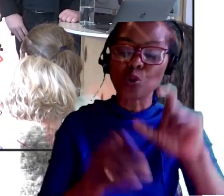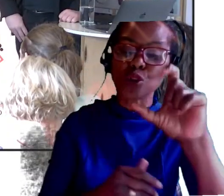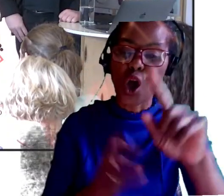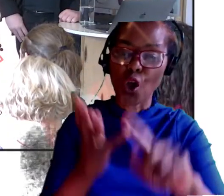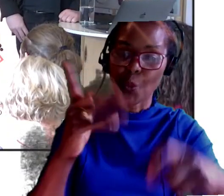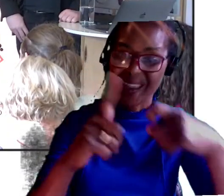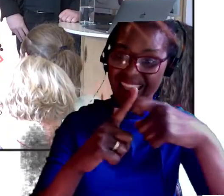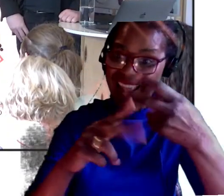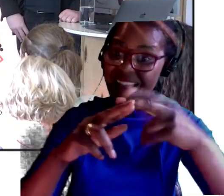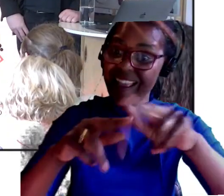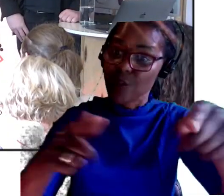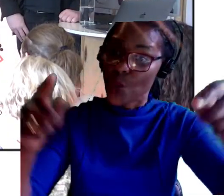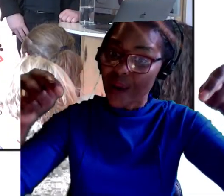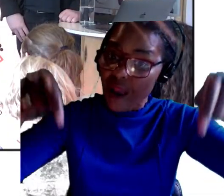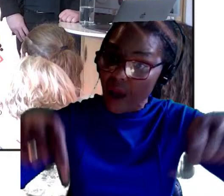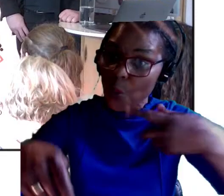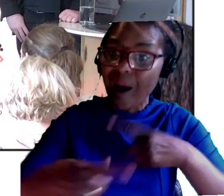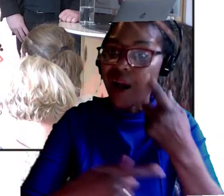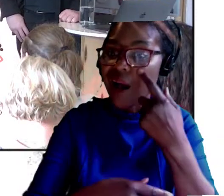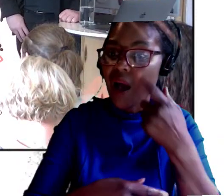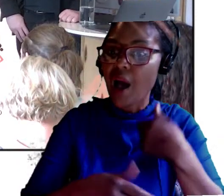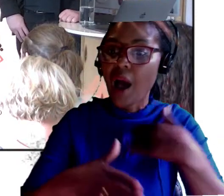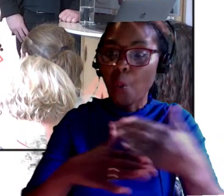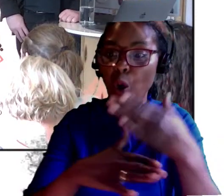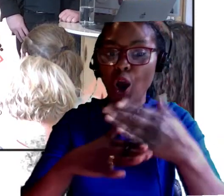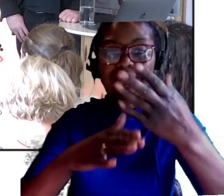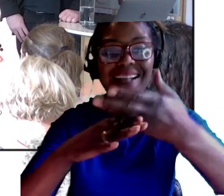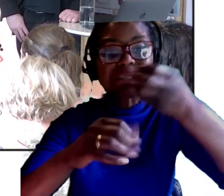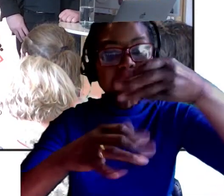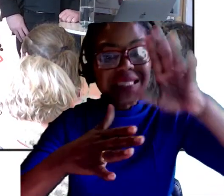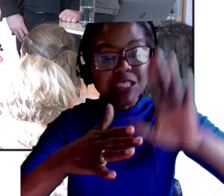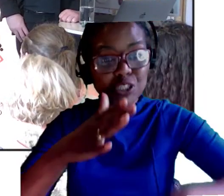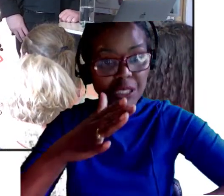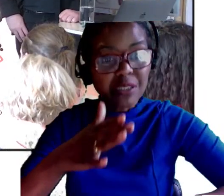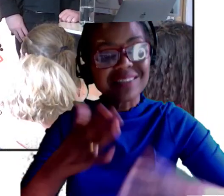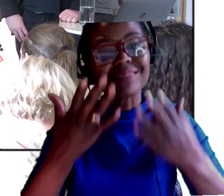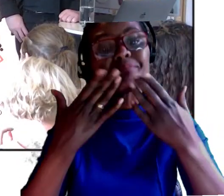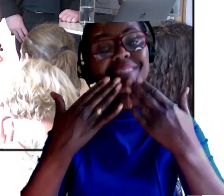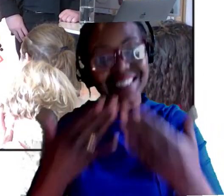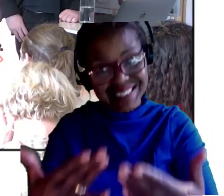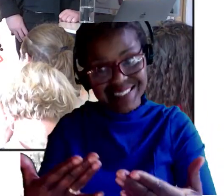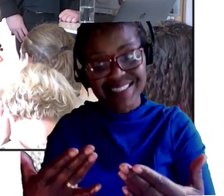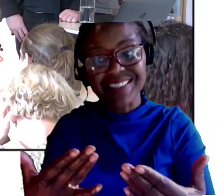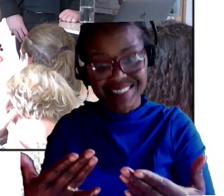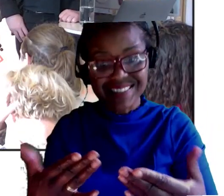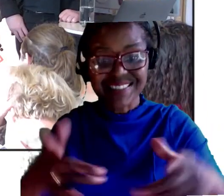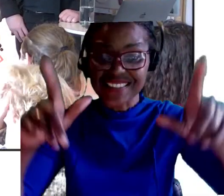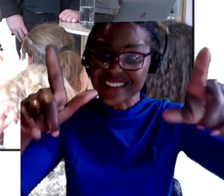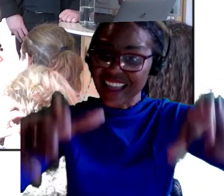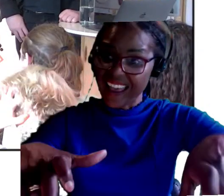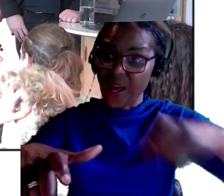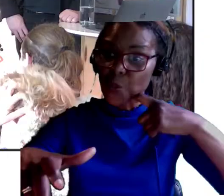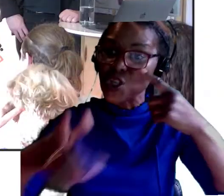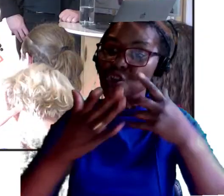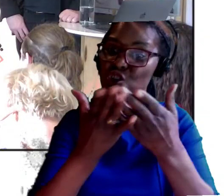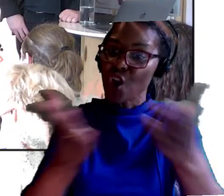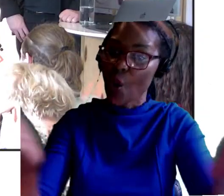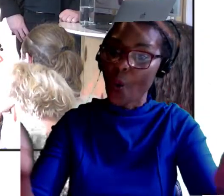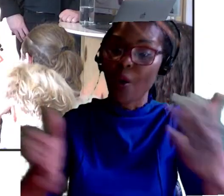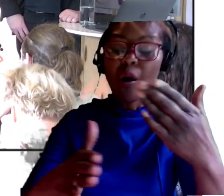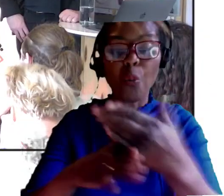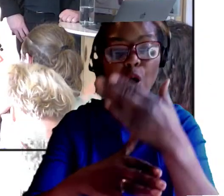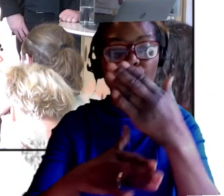would like to see some of the work that our work experience students have been getting up to, then please hang around. They'll be showing off some stuff at 2:30.